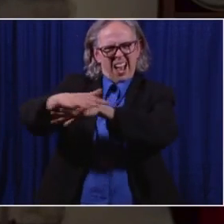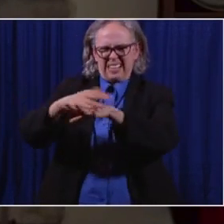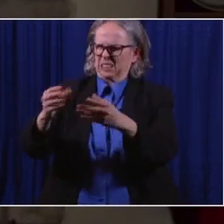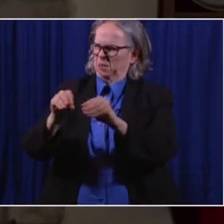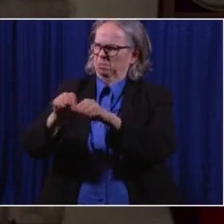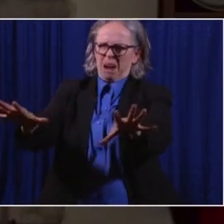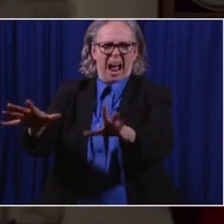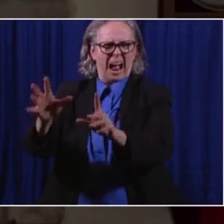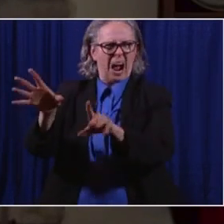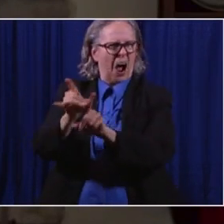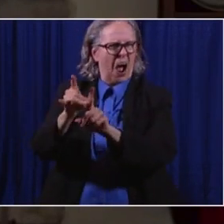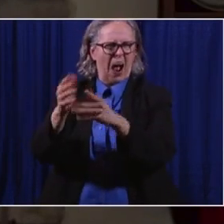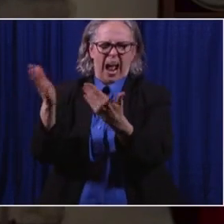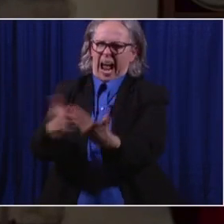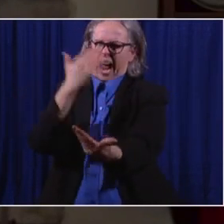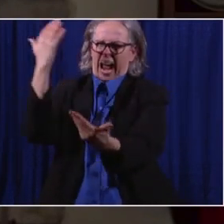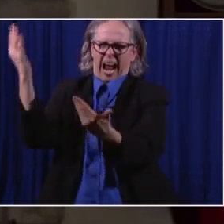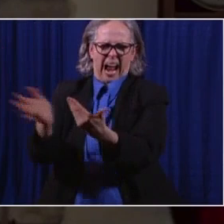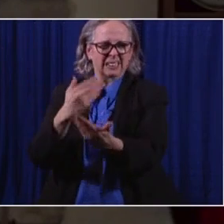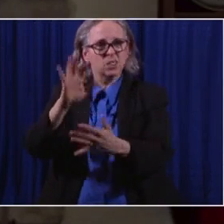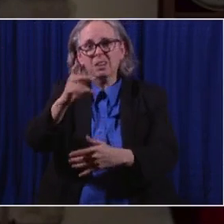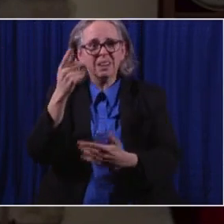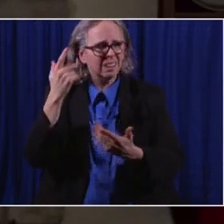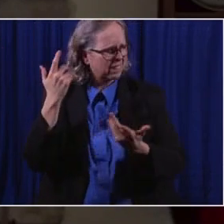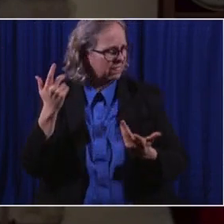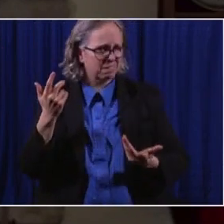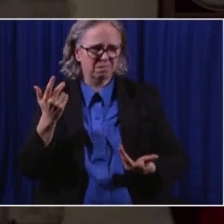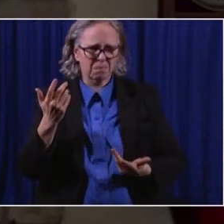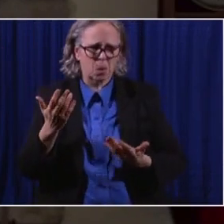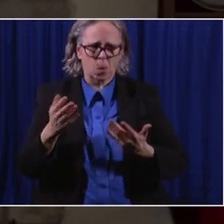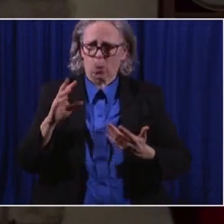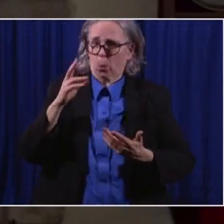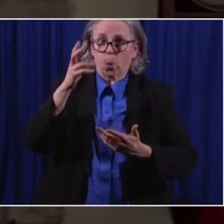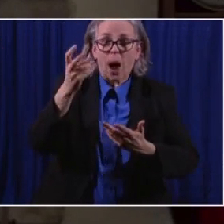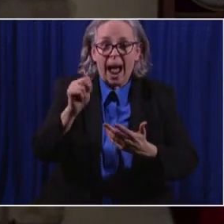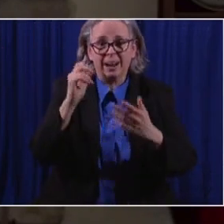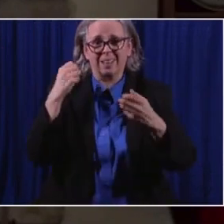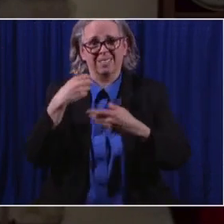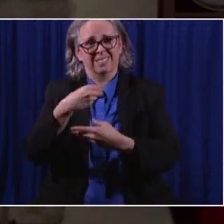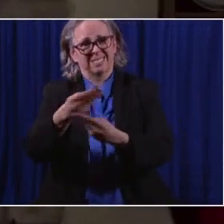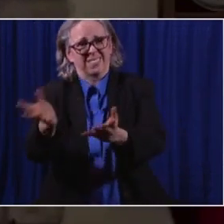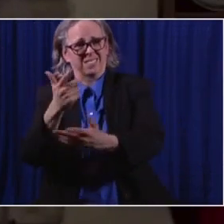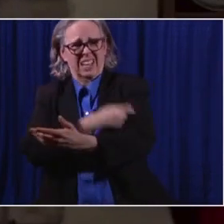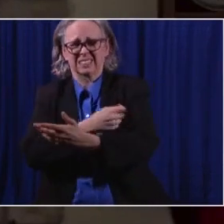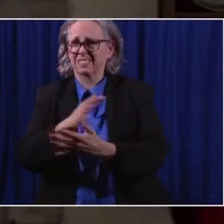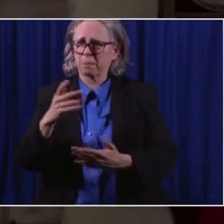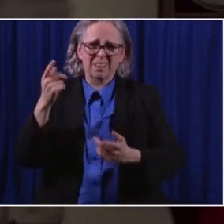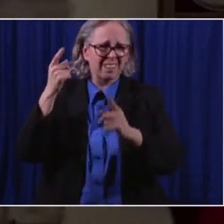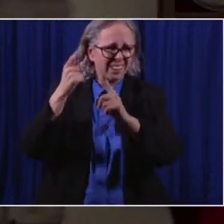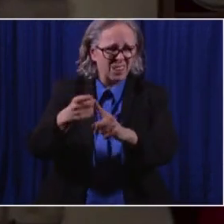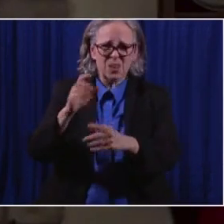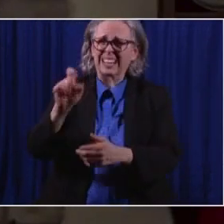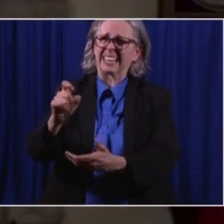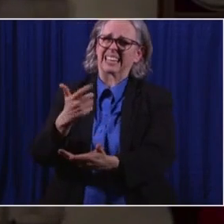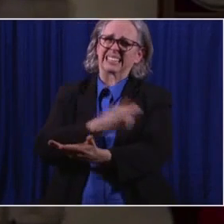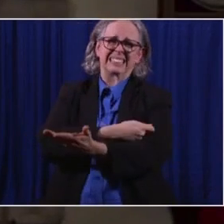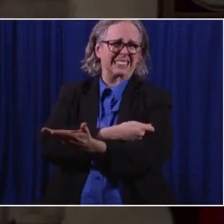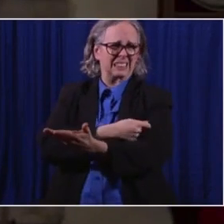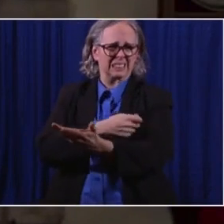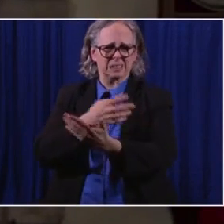when, we need to get the prison guards, people who interface